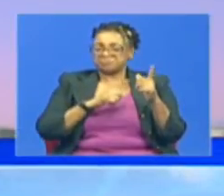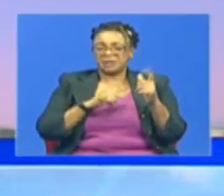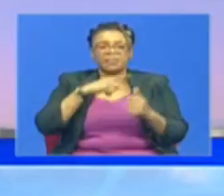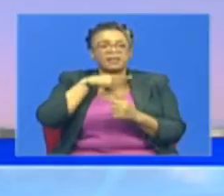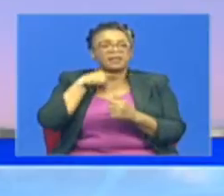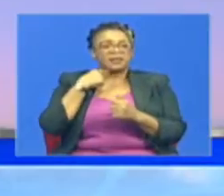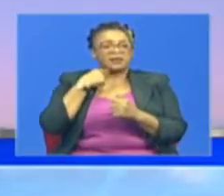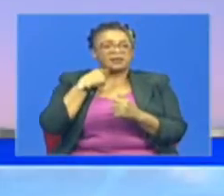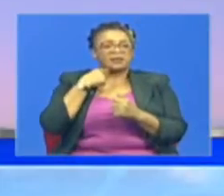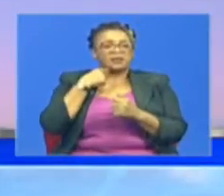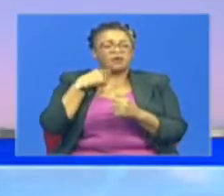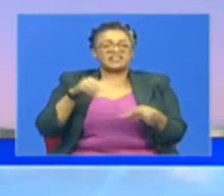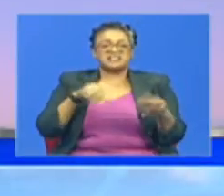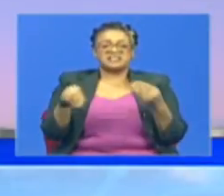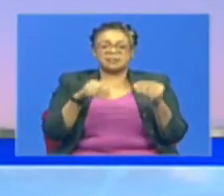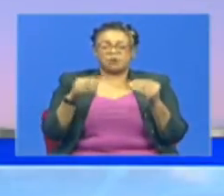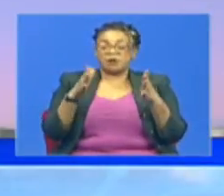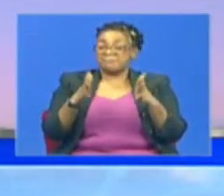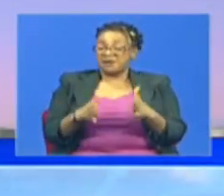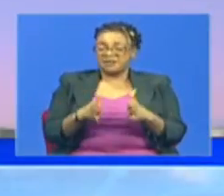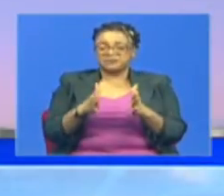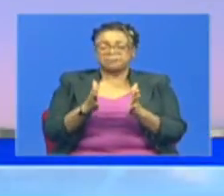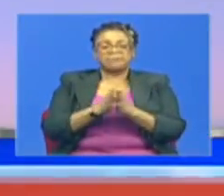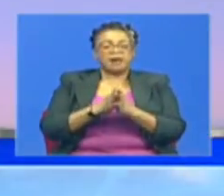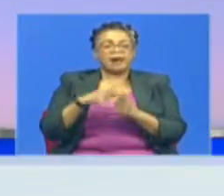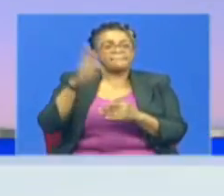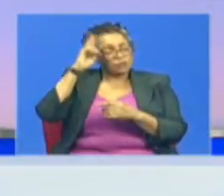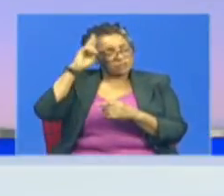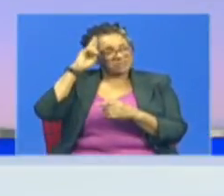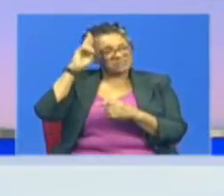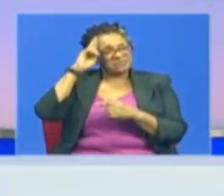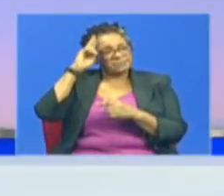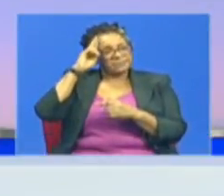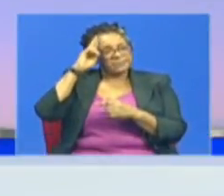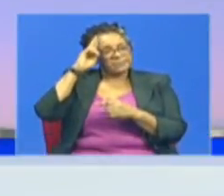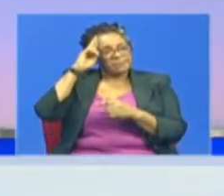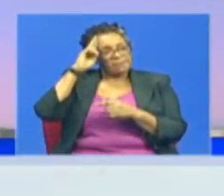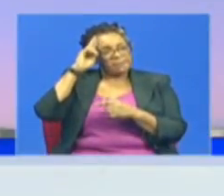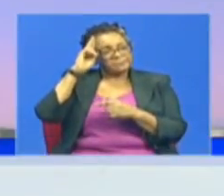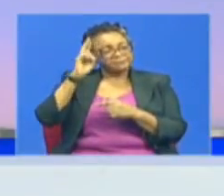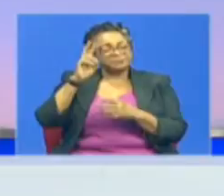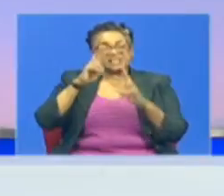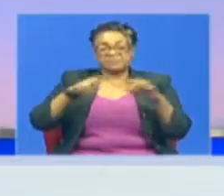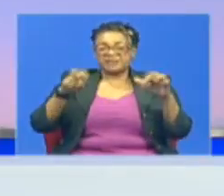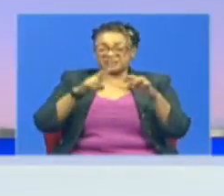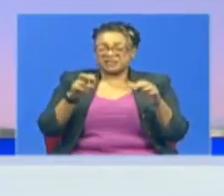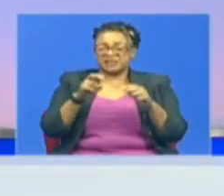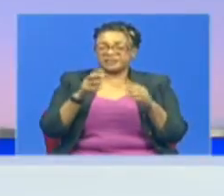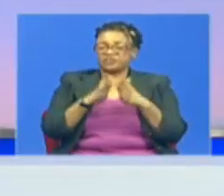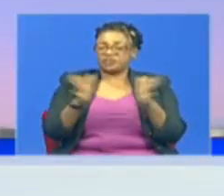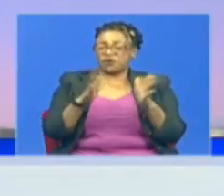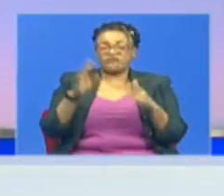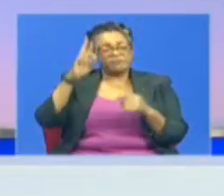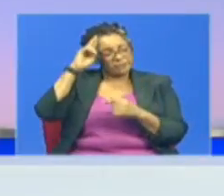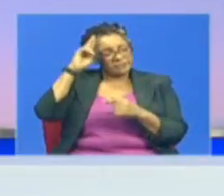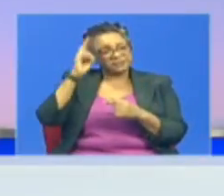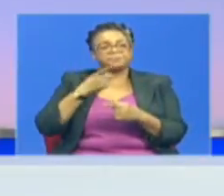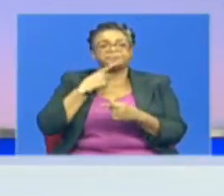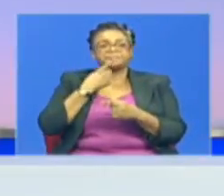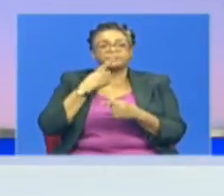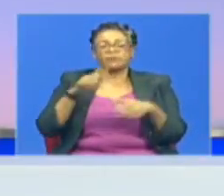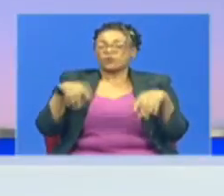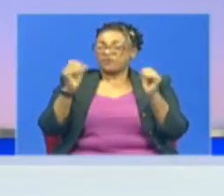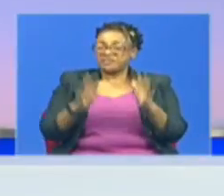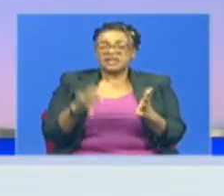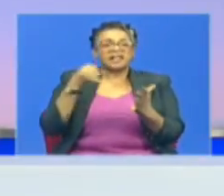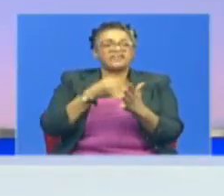a disabled man by a policeman roiled. Inspector General of Police Hilary Mutyambai says the officer involved will